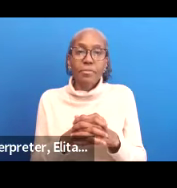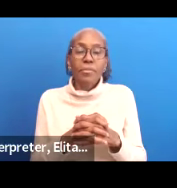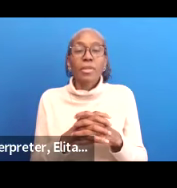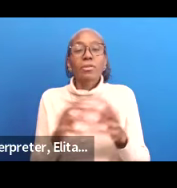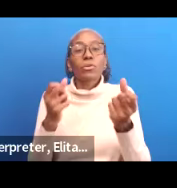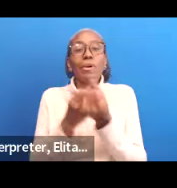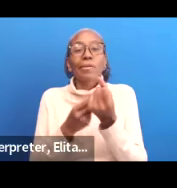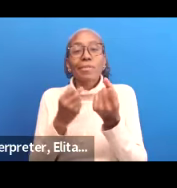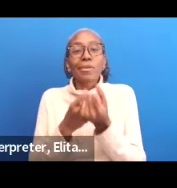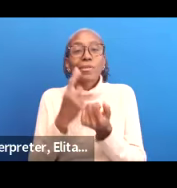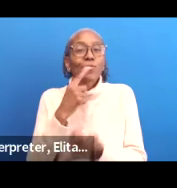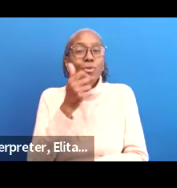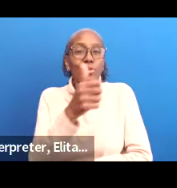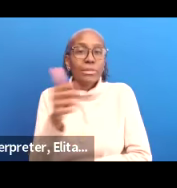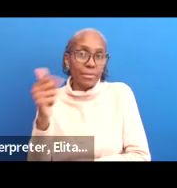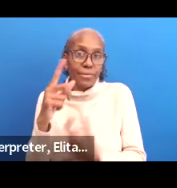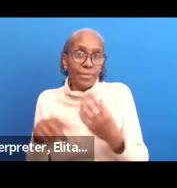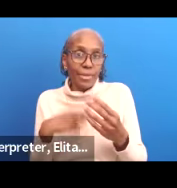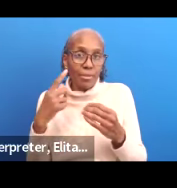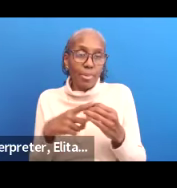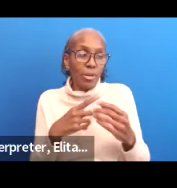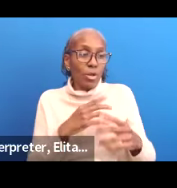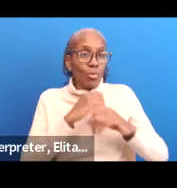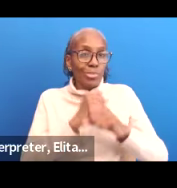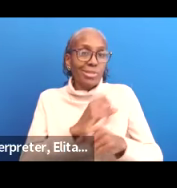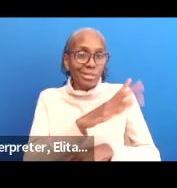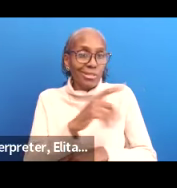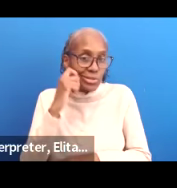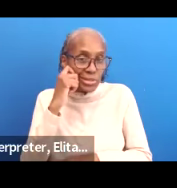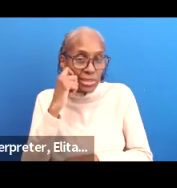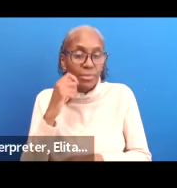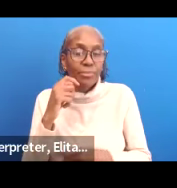advocating for yourself about protecting your skin, and